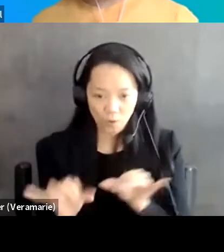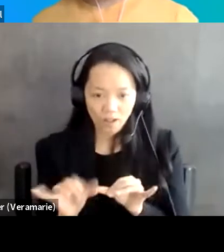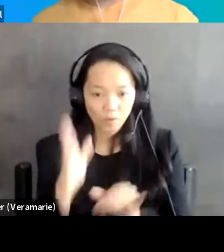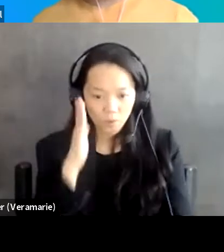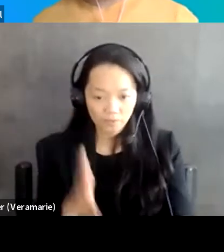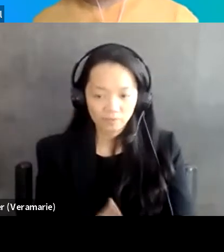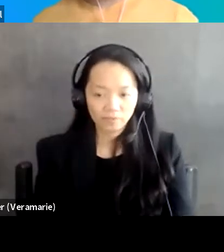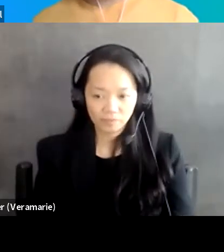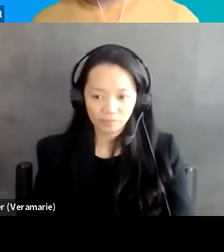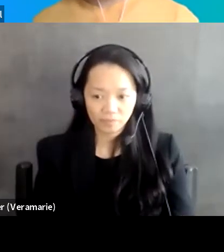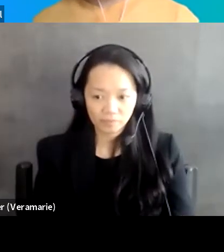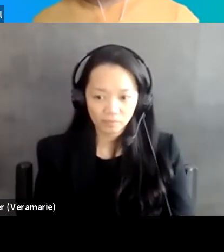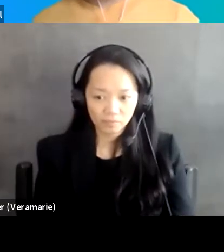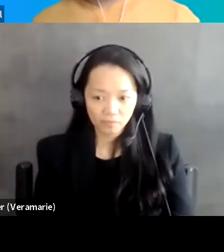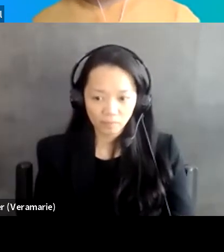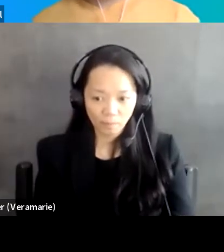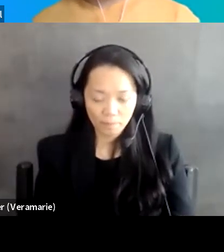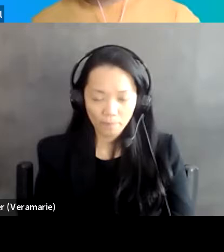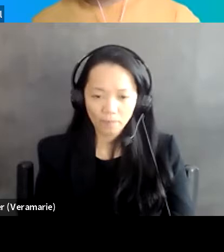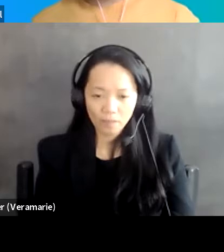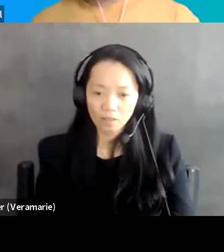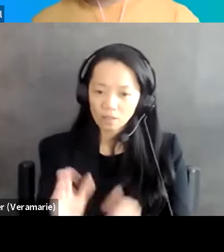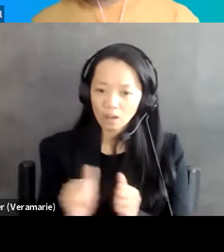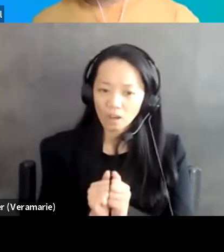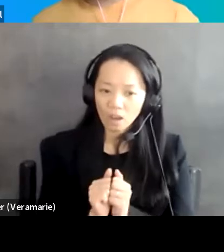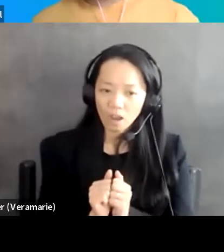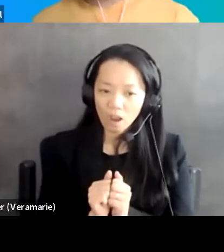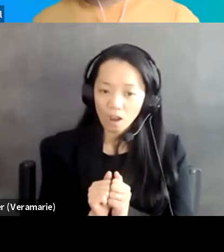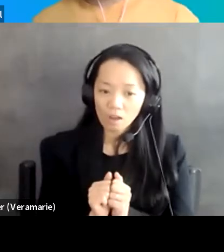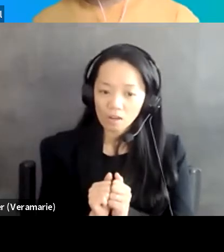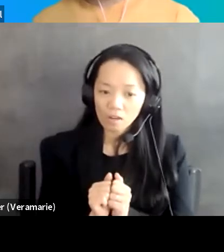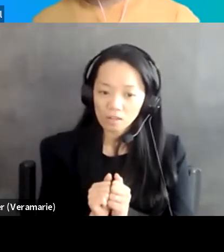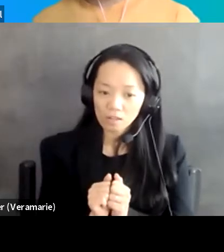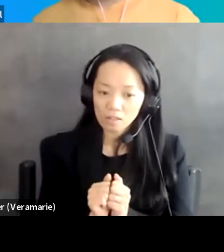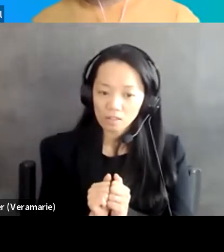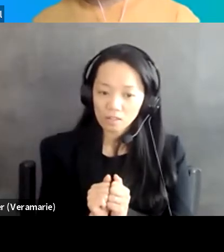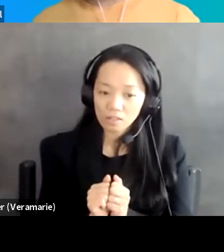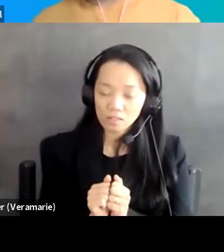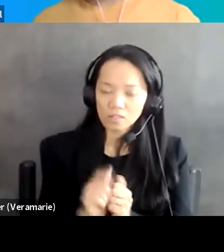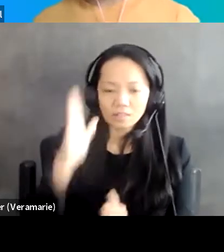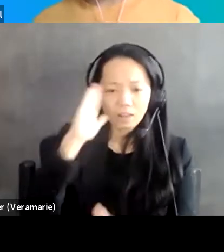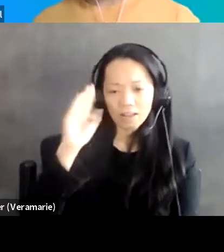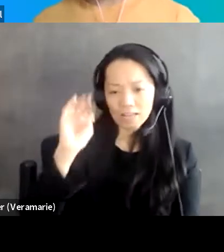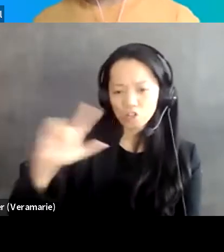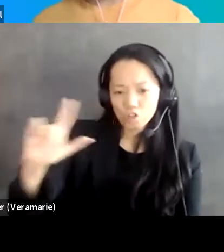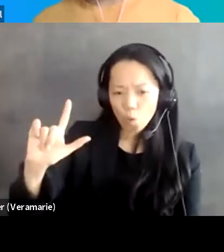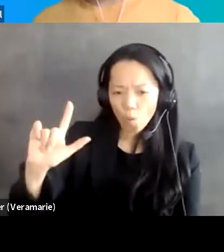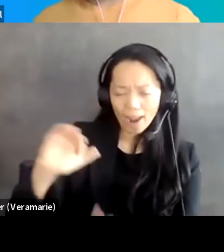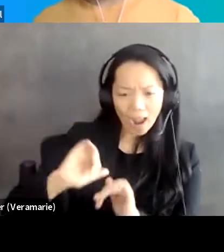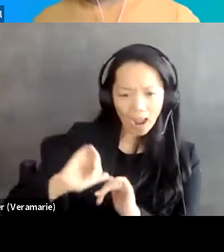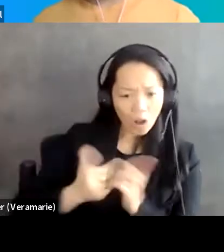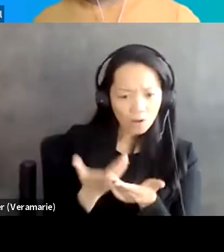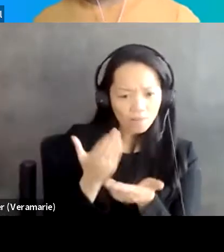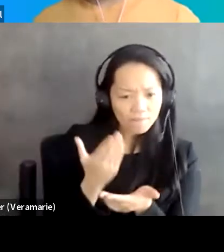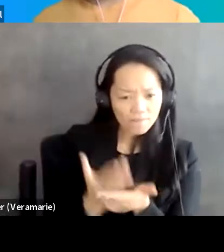Okay. How will the fact that Illinois will lose at least one and maybe 2